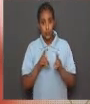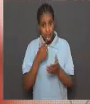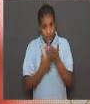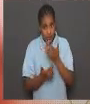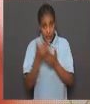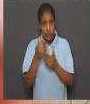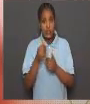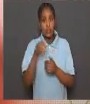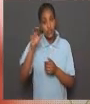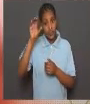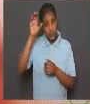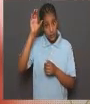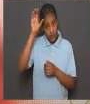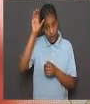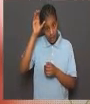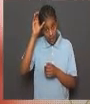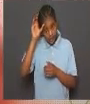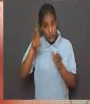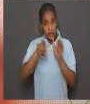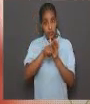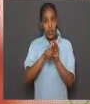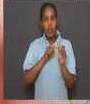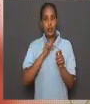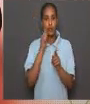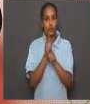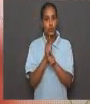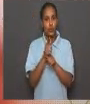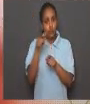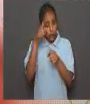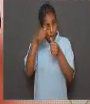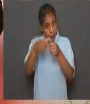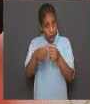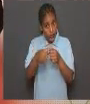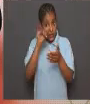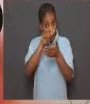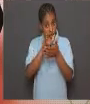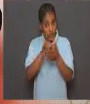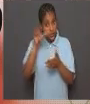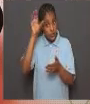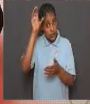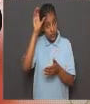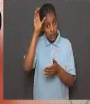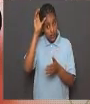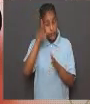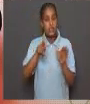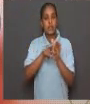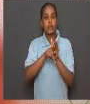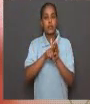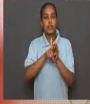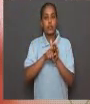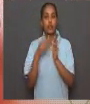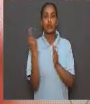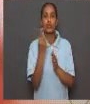discuss Le Chatelier's principle? I am sure you remember that Le Chatelier's principle